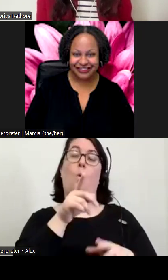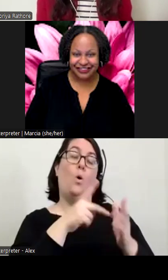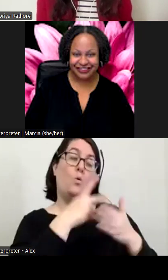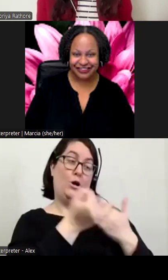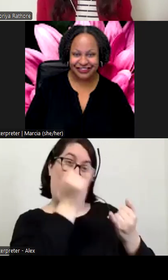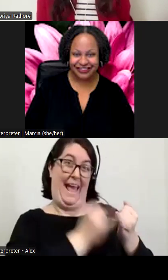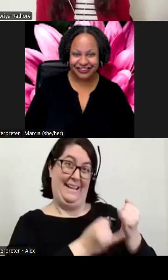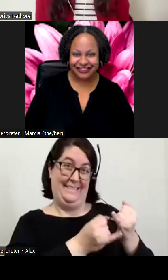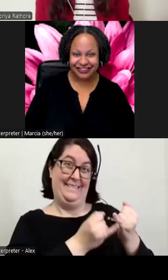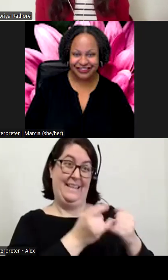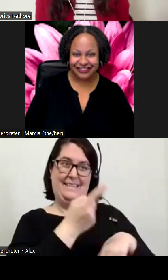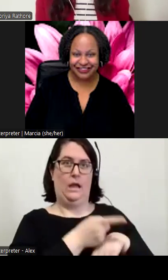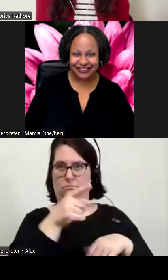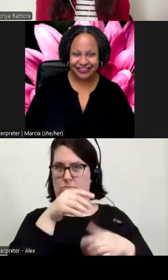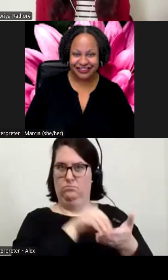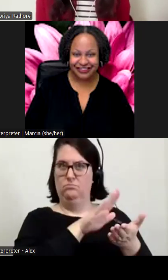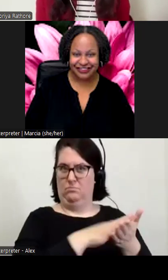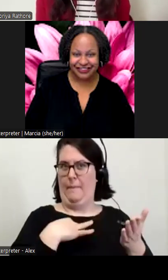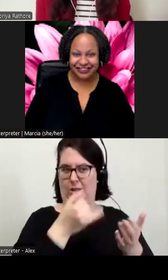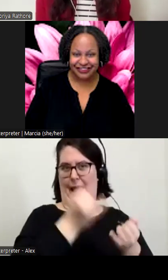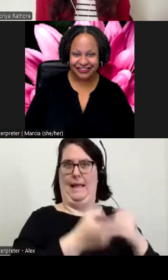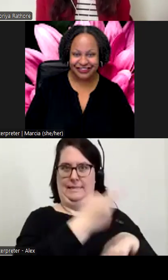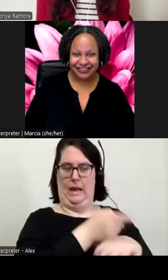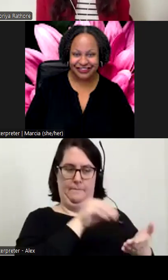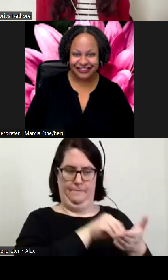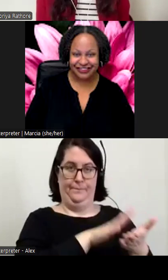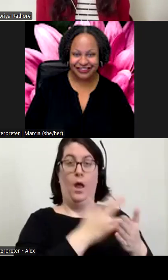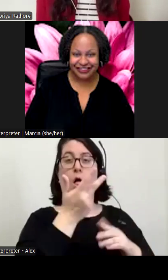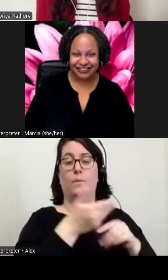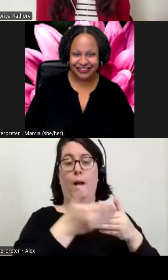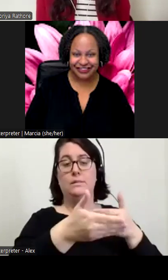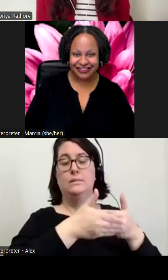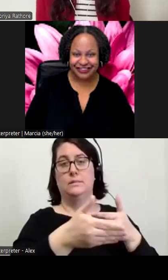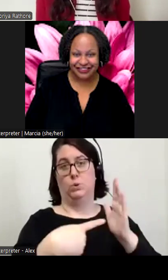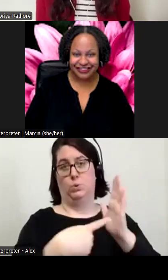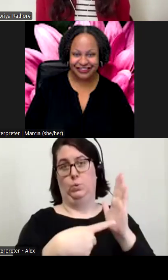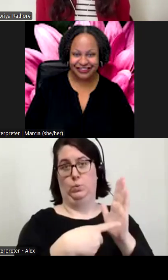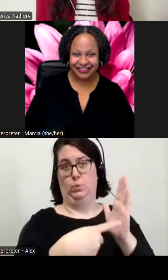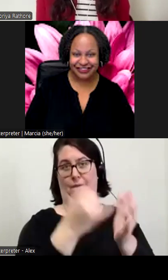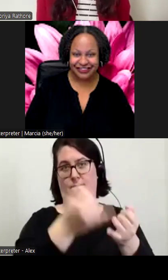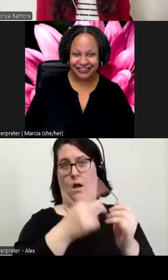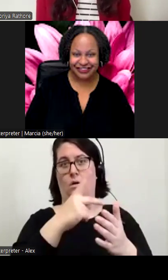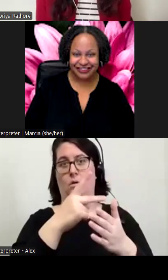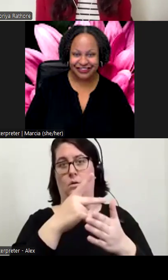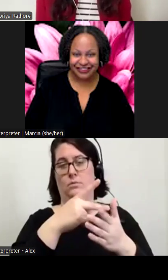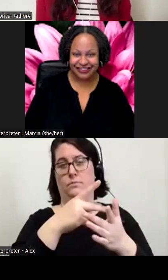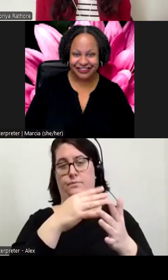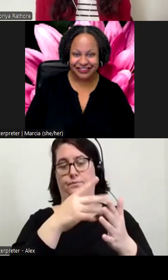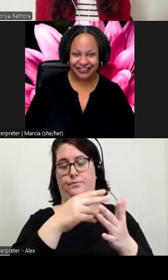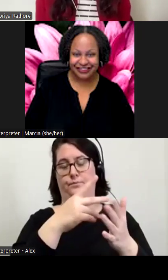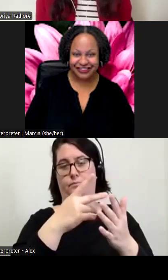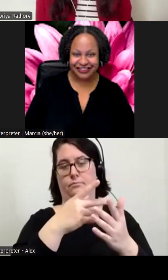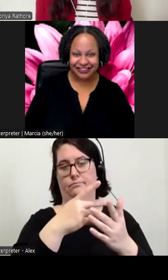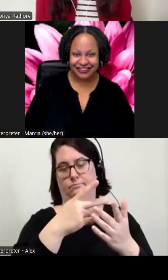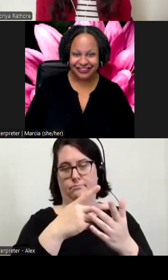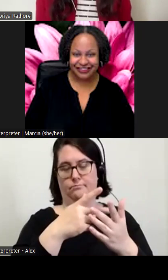date that you list in your application. And you can use it to report any changes to your proposed project and also to